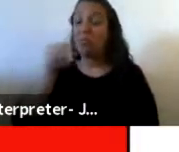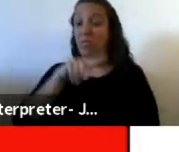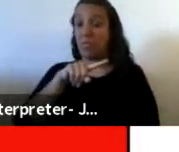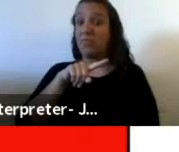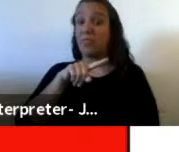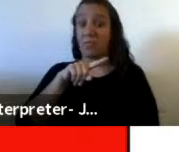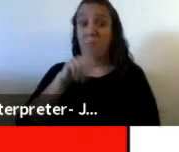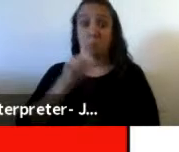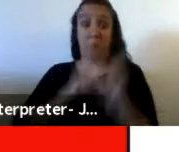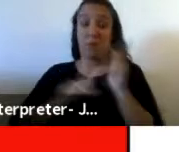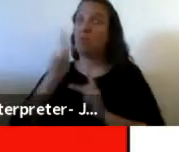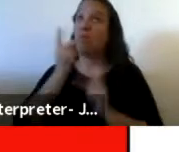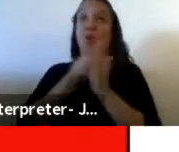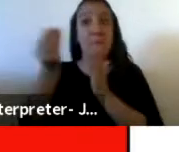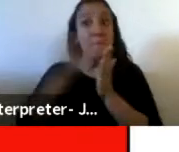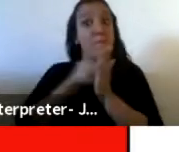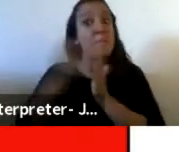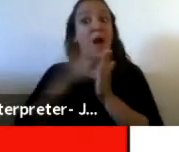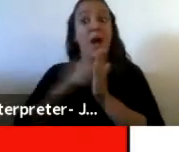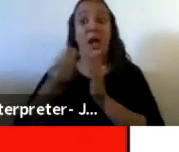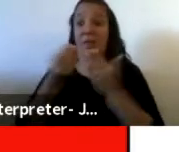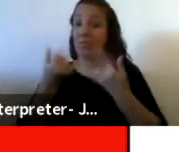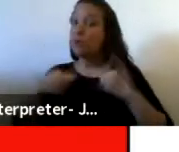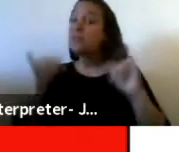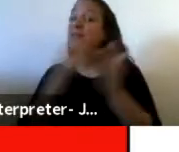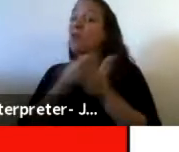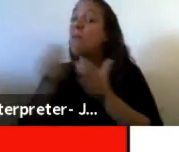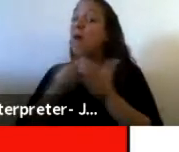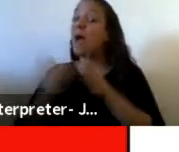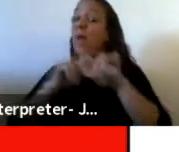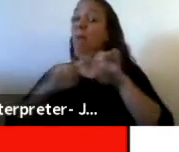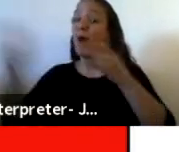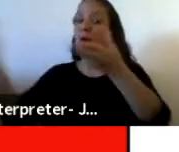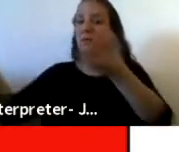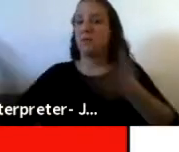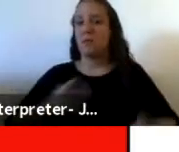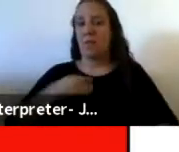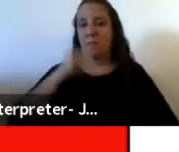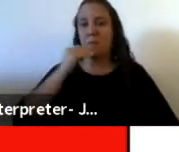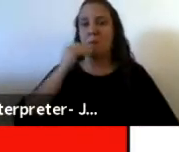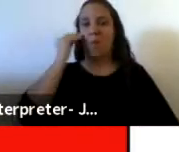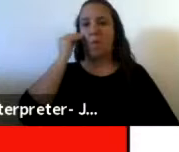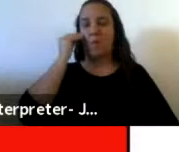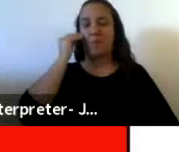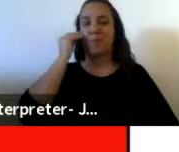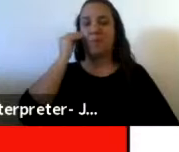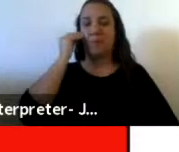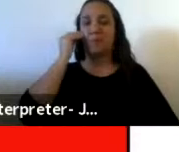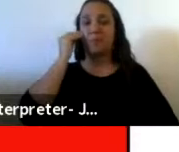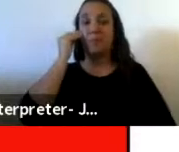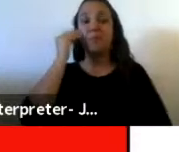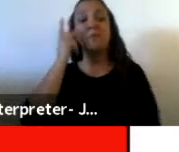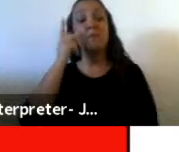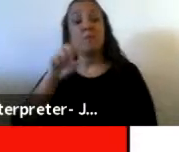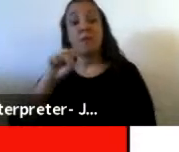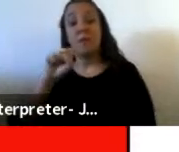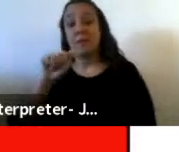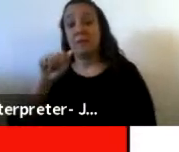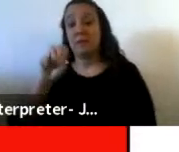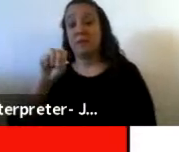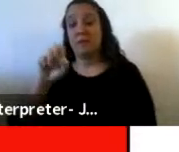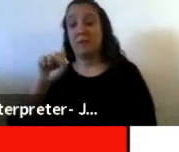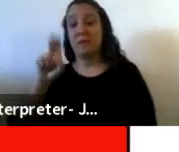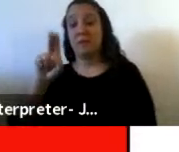people buying. So people are still buying. They're just having them ship items to their house. And then you have Samsung. Samsung's one of my favorite